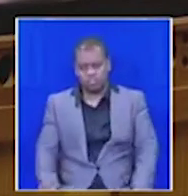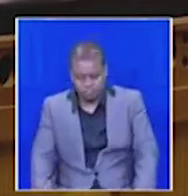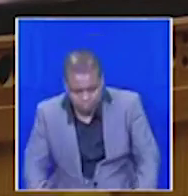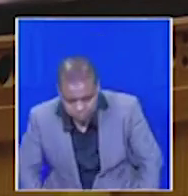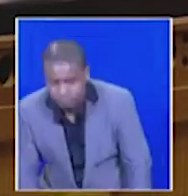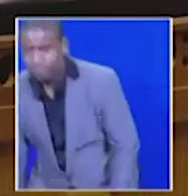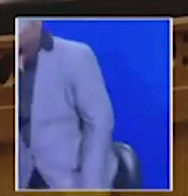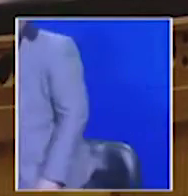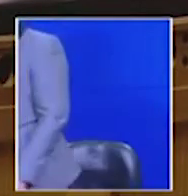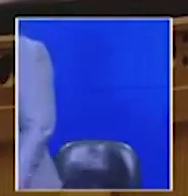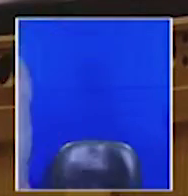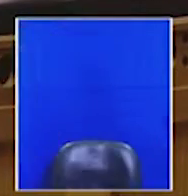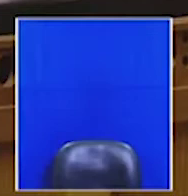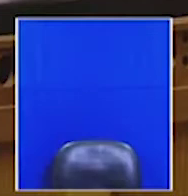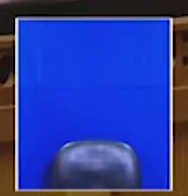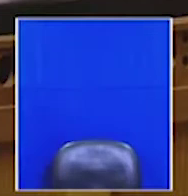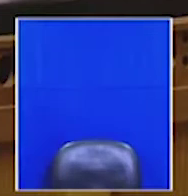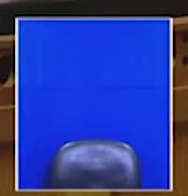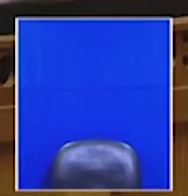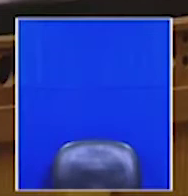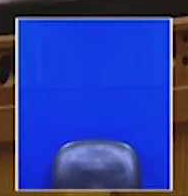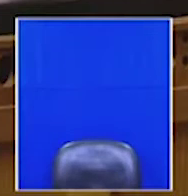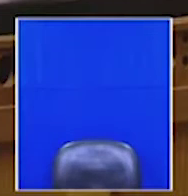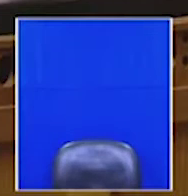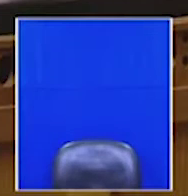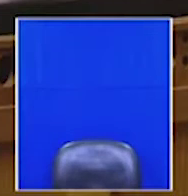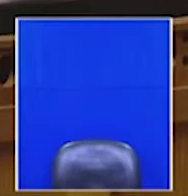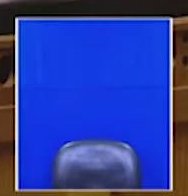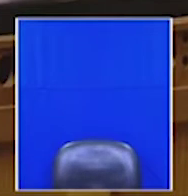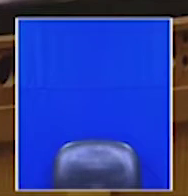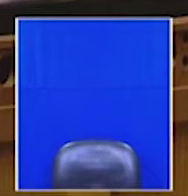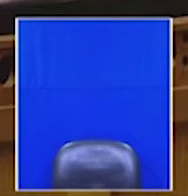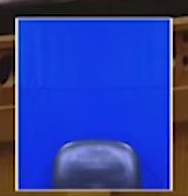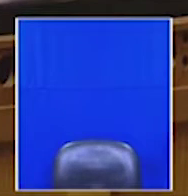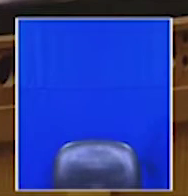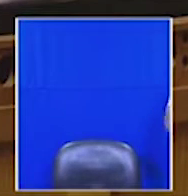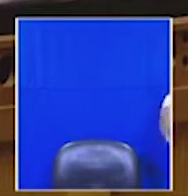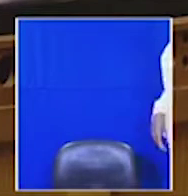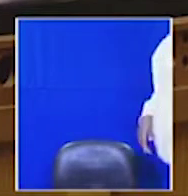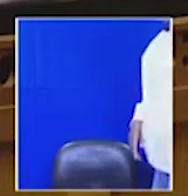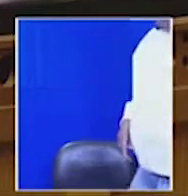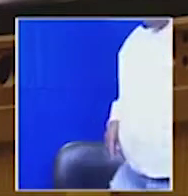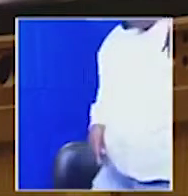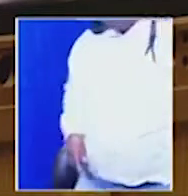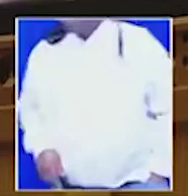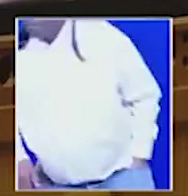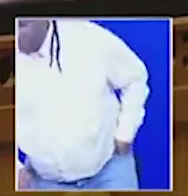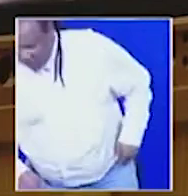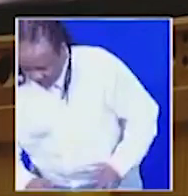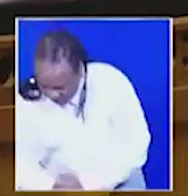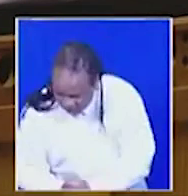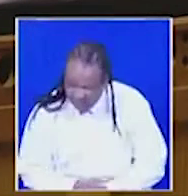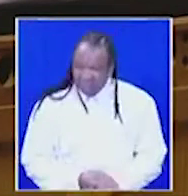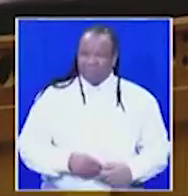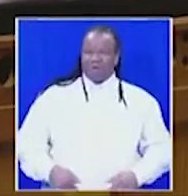less competitive, less attractive to foreign investment, and more people are unemployed. It's easy to focus